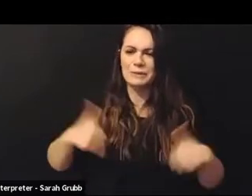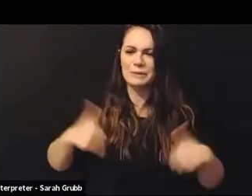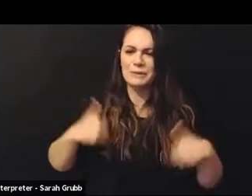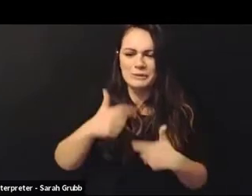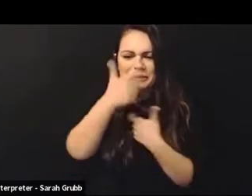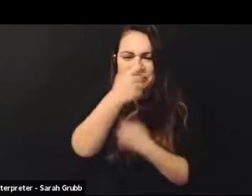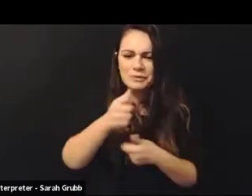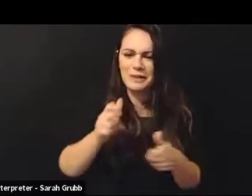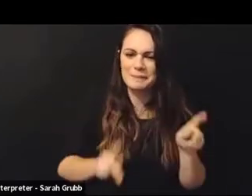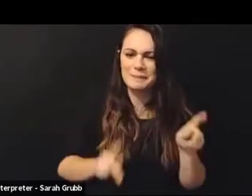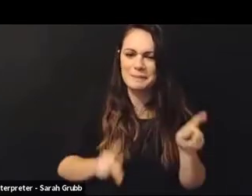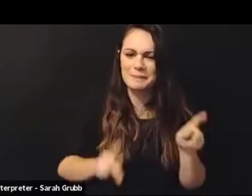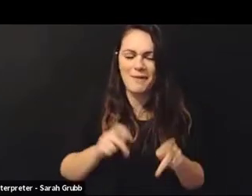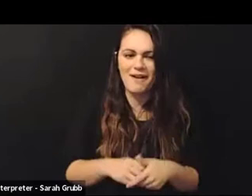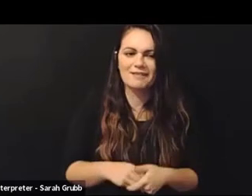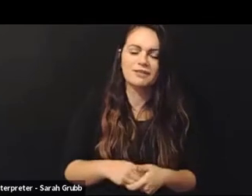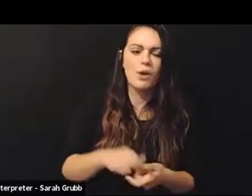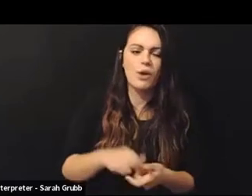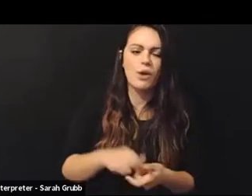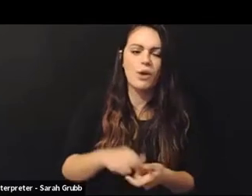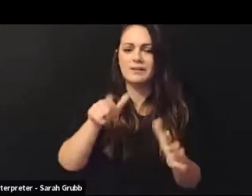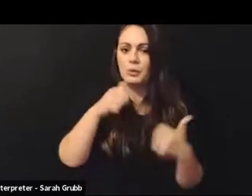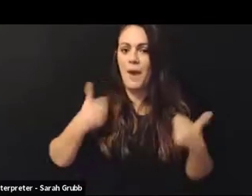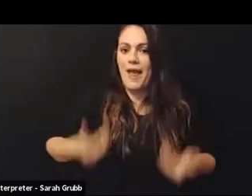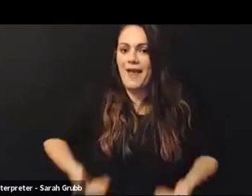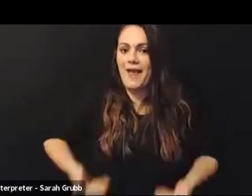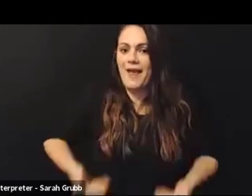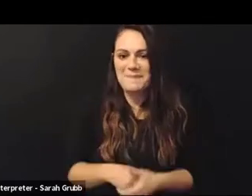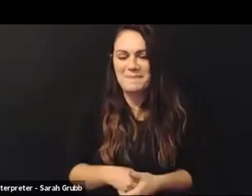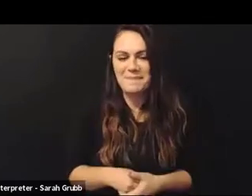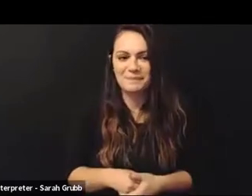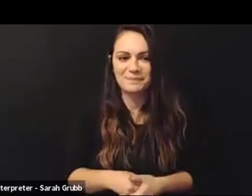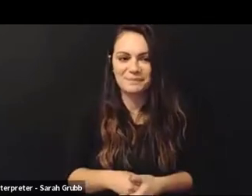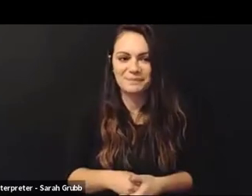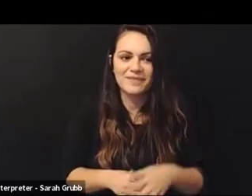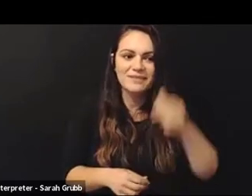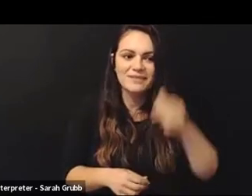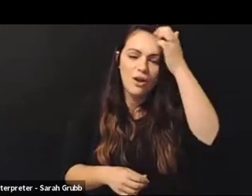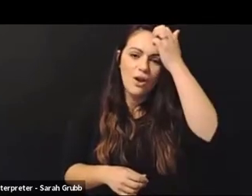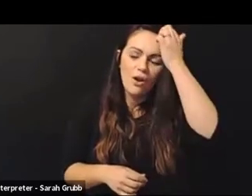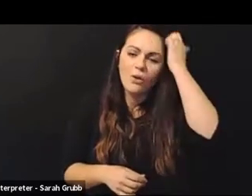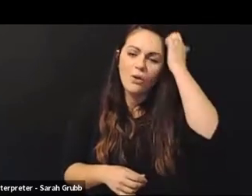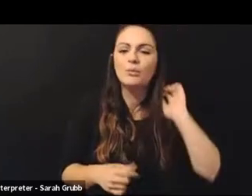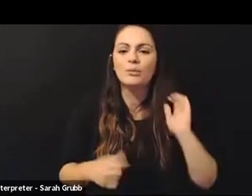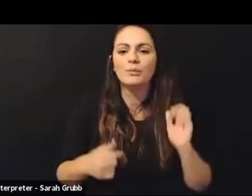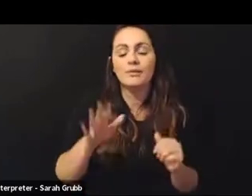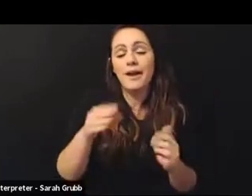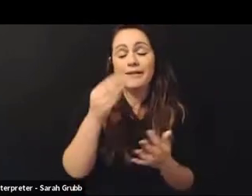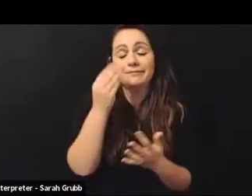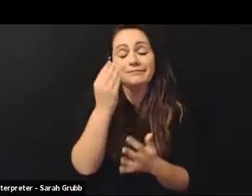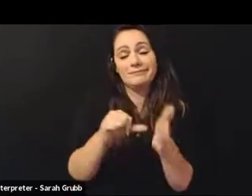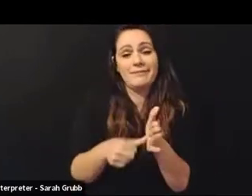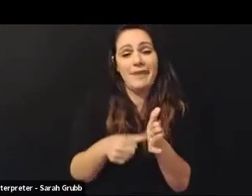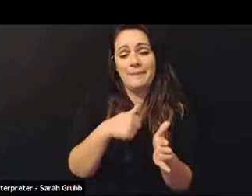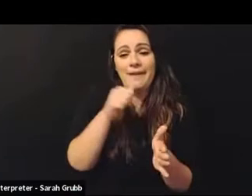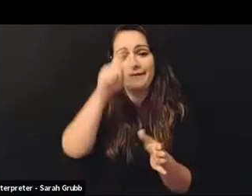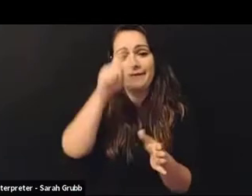So that's just to let you know who I am. And that I'm not a psychologist or a neurologist trying